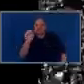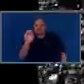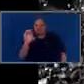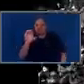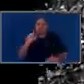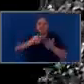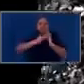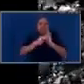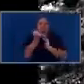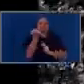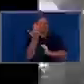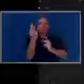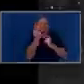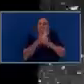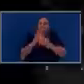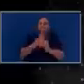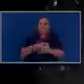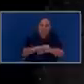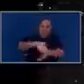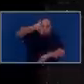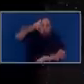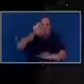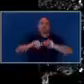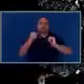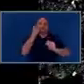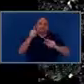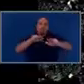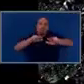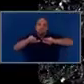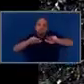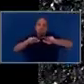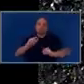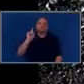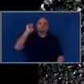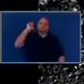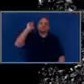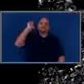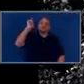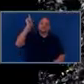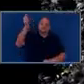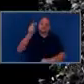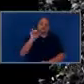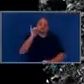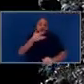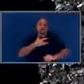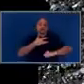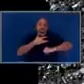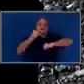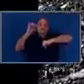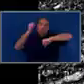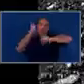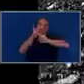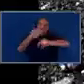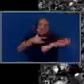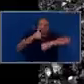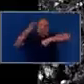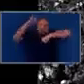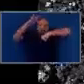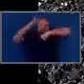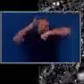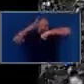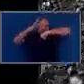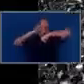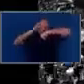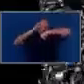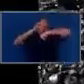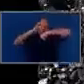than walking speed, eventually the spacecraft senses contact with the surface. We sense contact